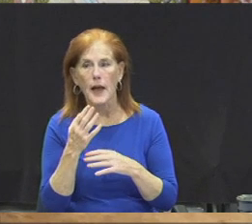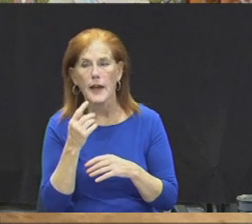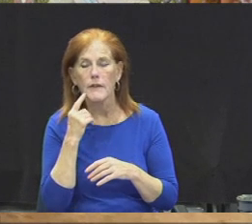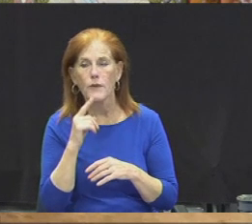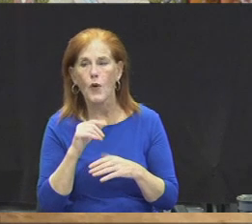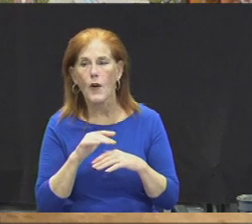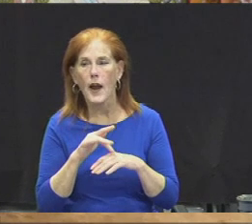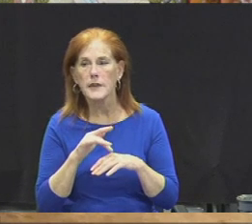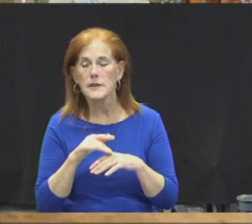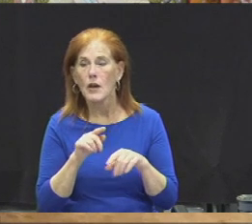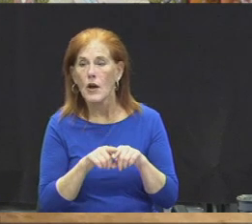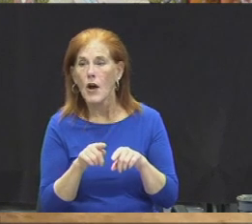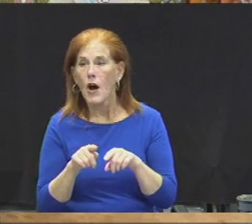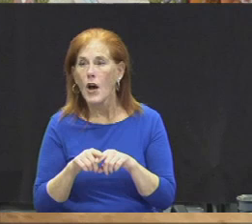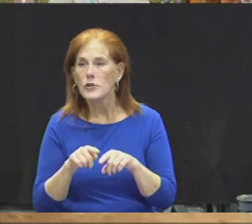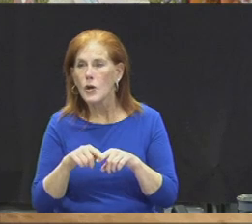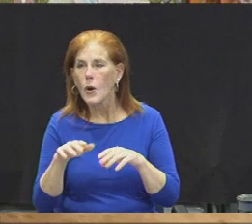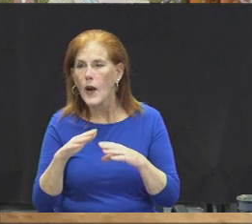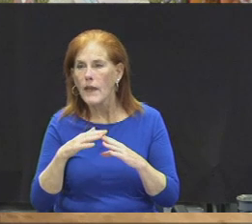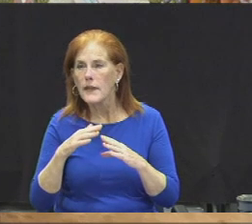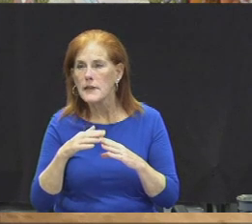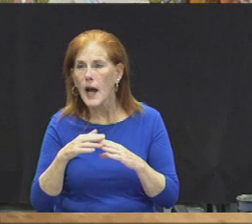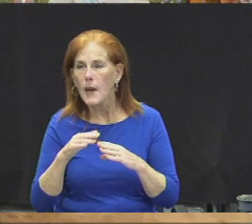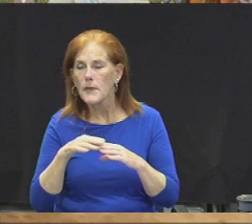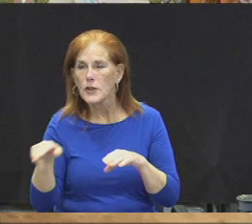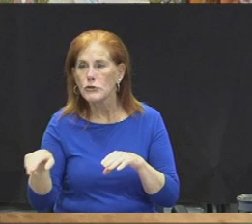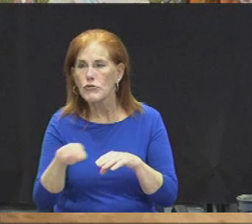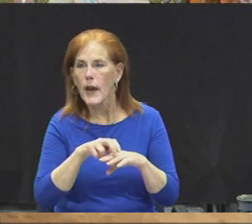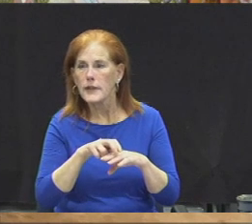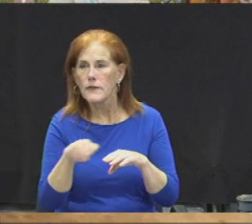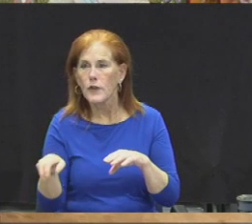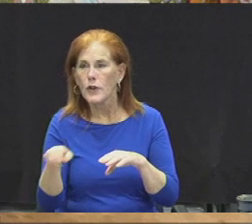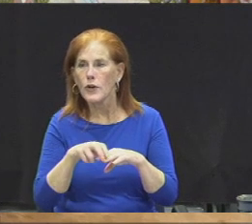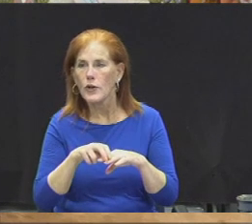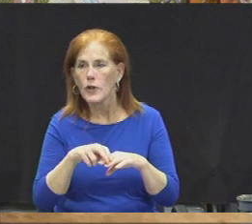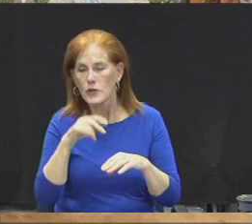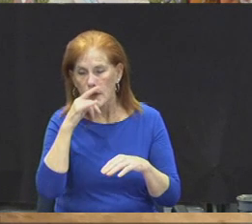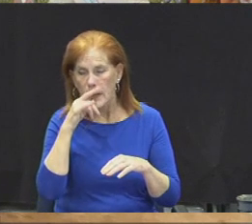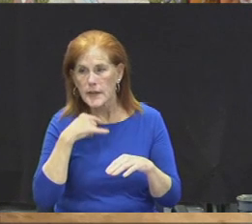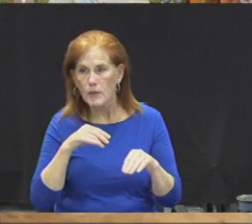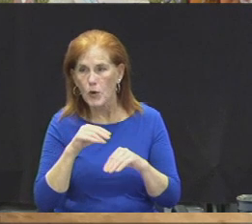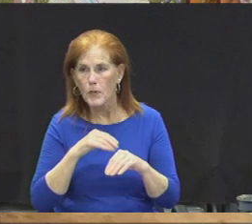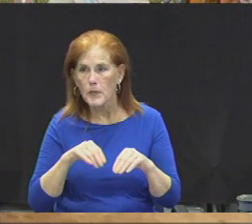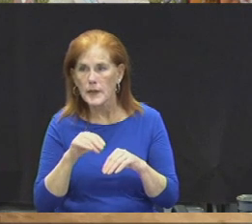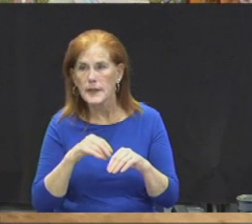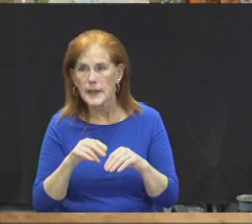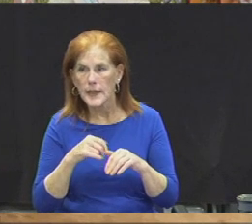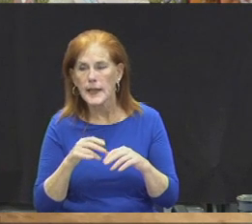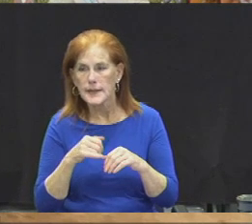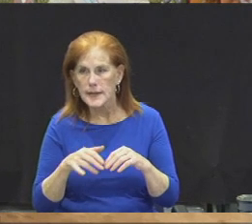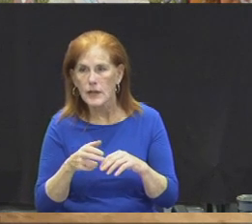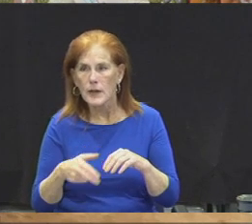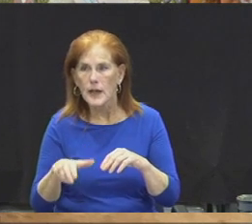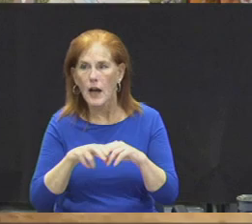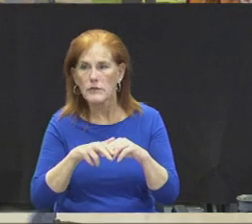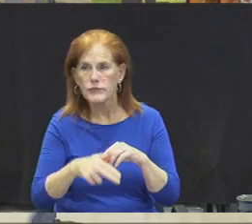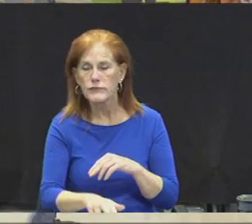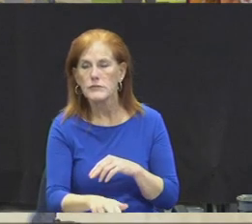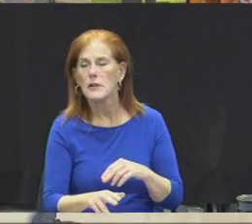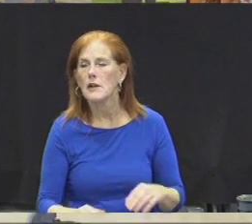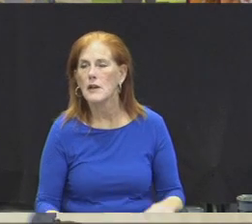there's also some transfer platforms at the top of these slides so that kids that are mobility impaired can use those from top to bottom.